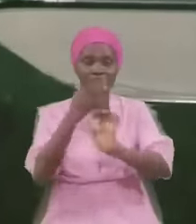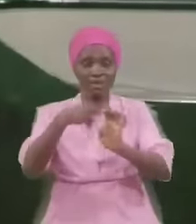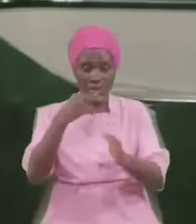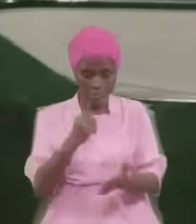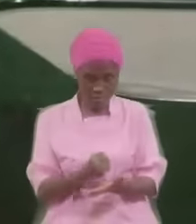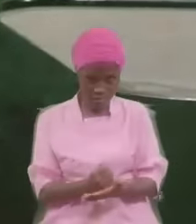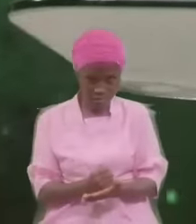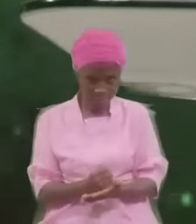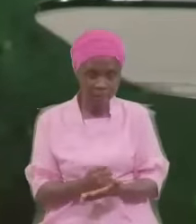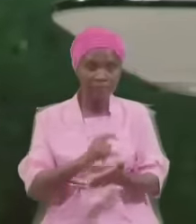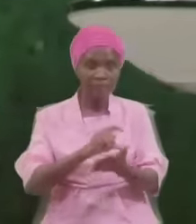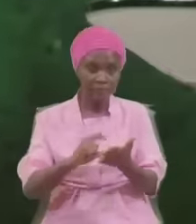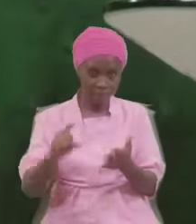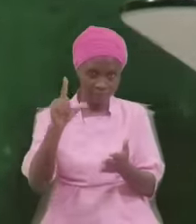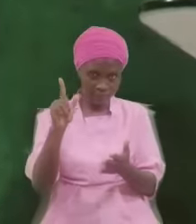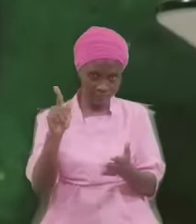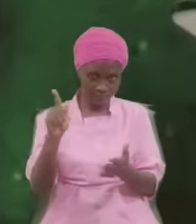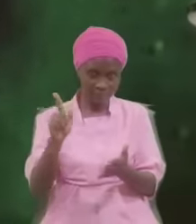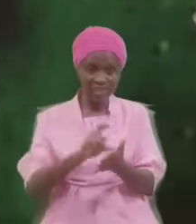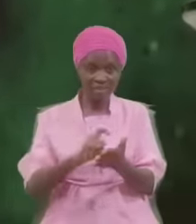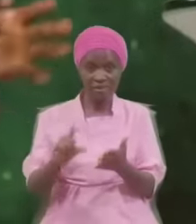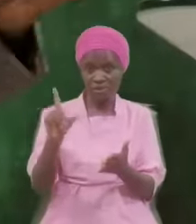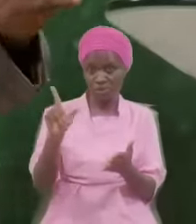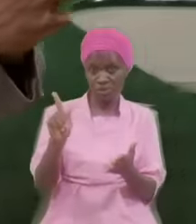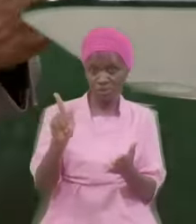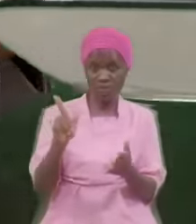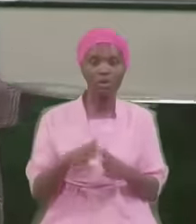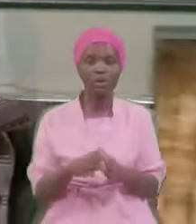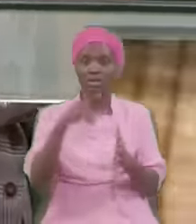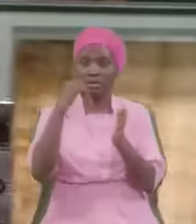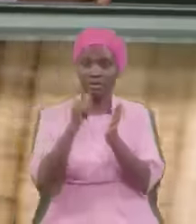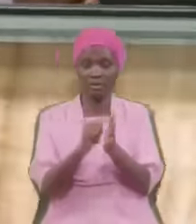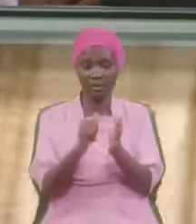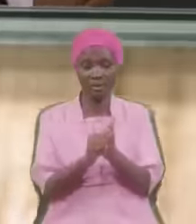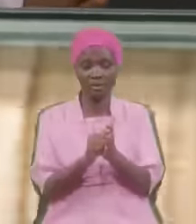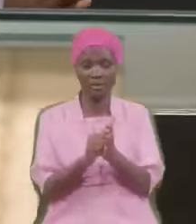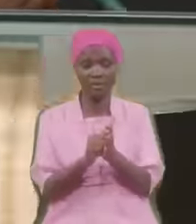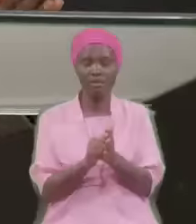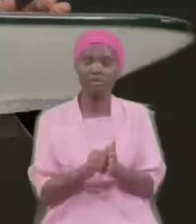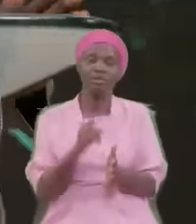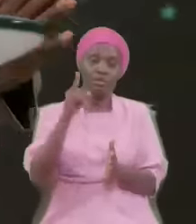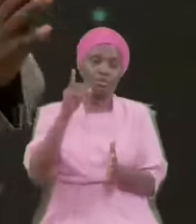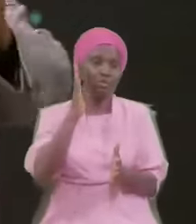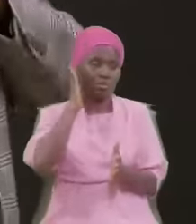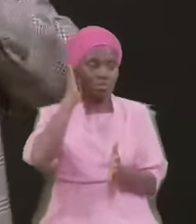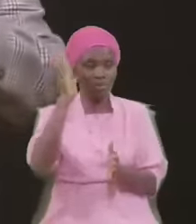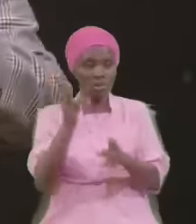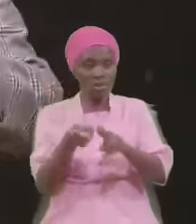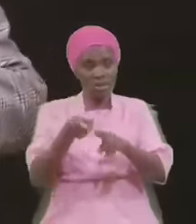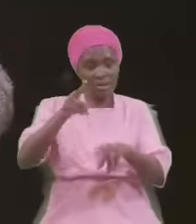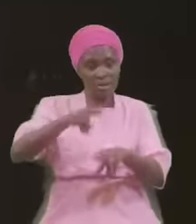tells us in verse 21, in verse 21, thou shalt increase